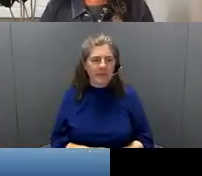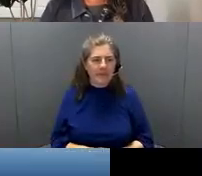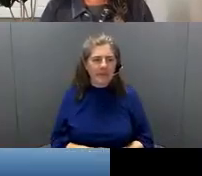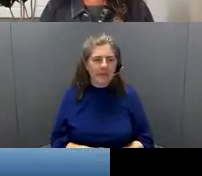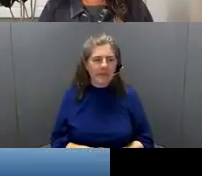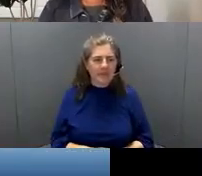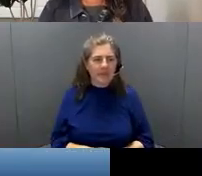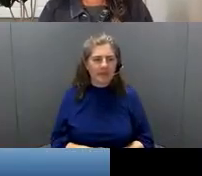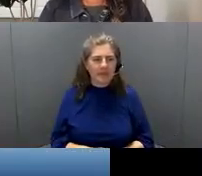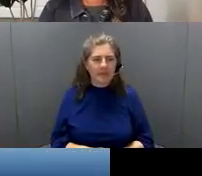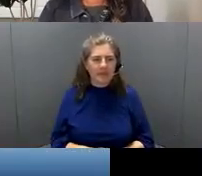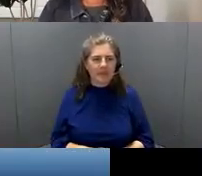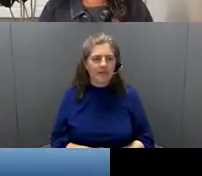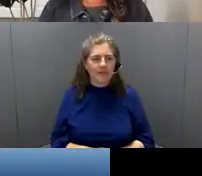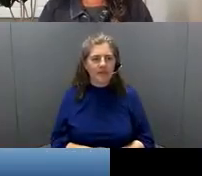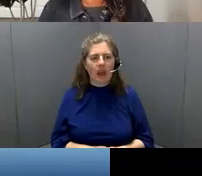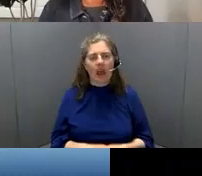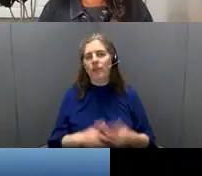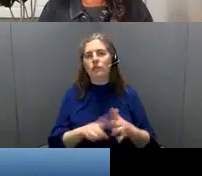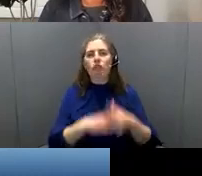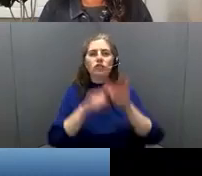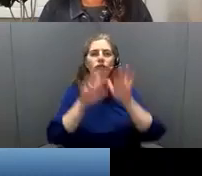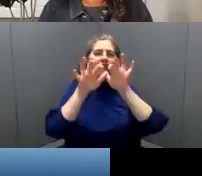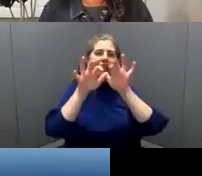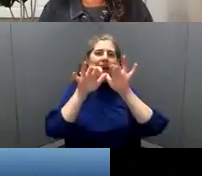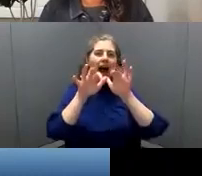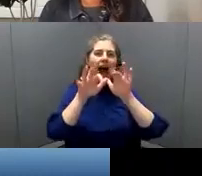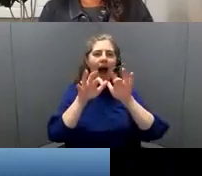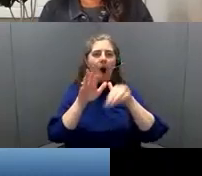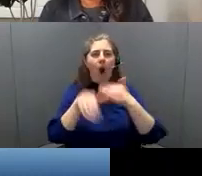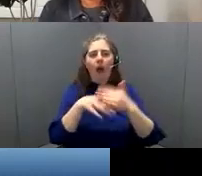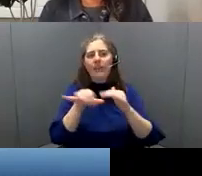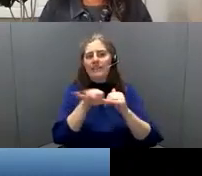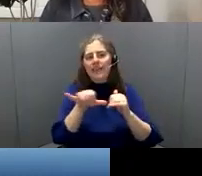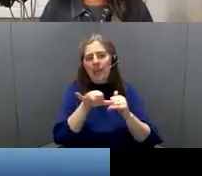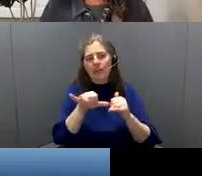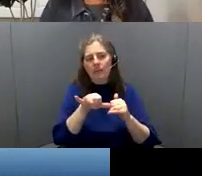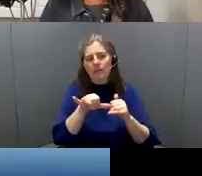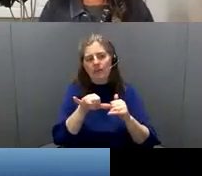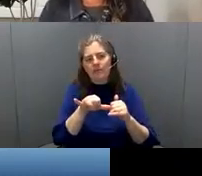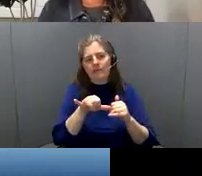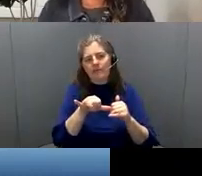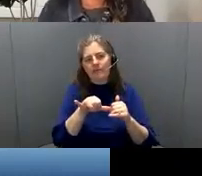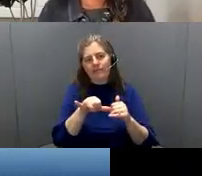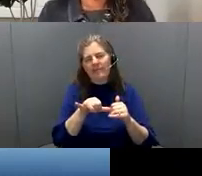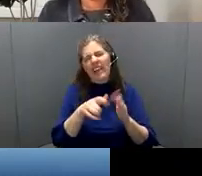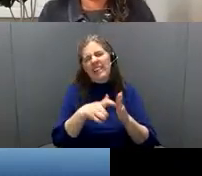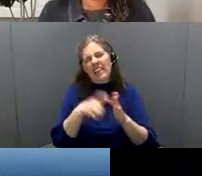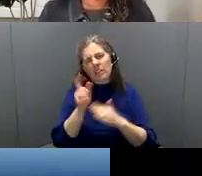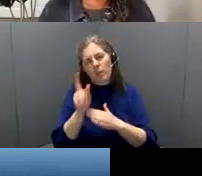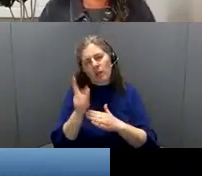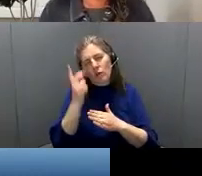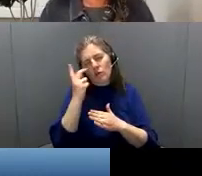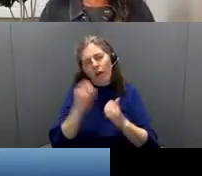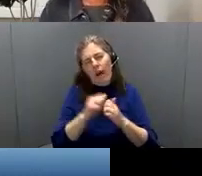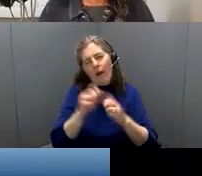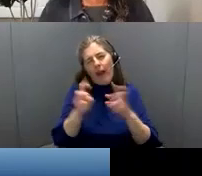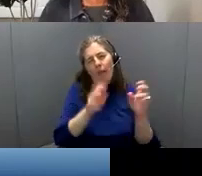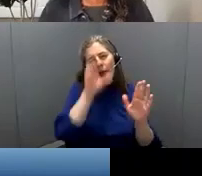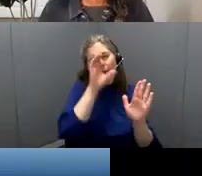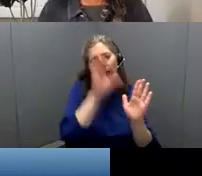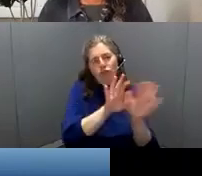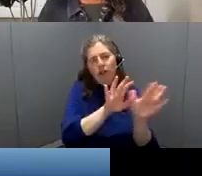And you go back in and you fill out all of the stuff that you did before. Unfortunately, it doesn't just takes a moment. You saw how I did that. And